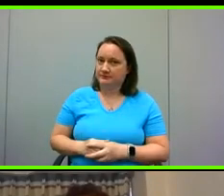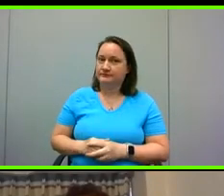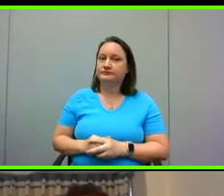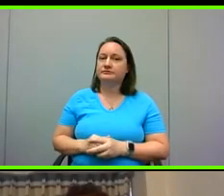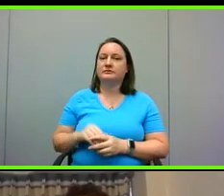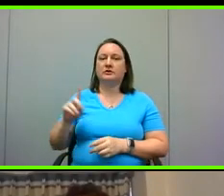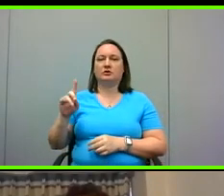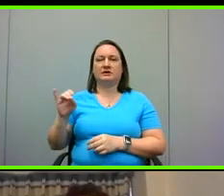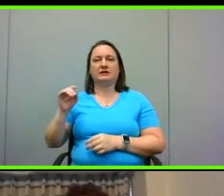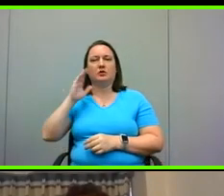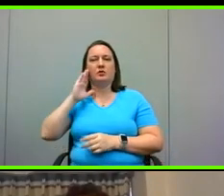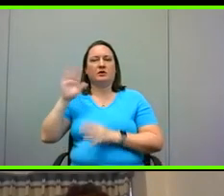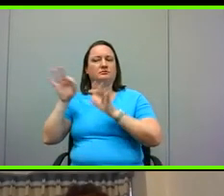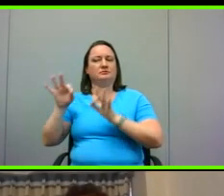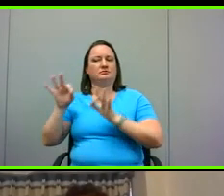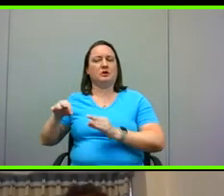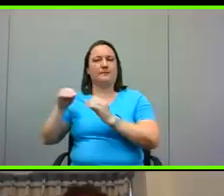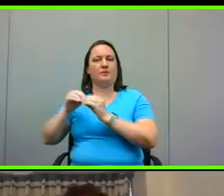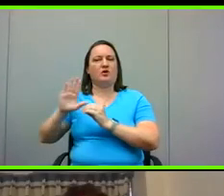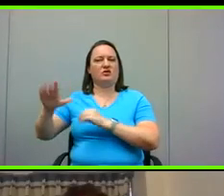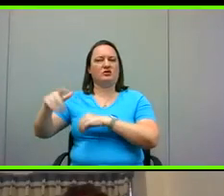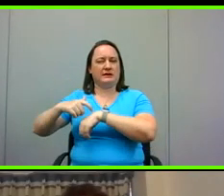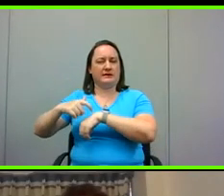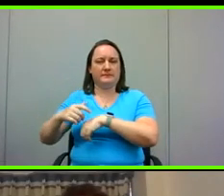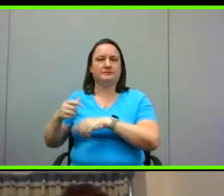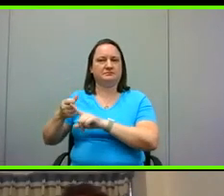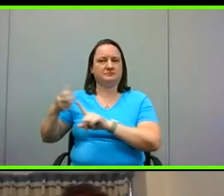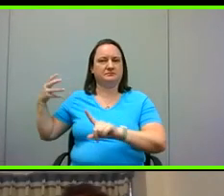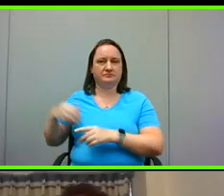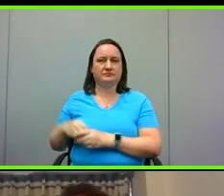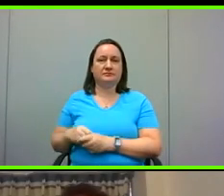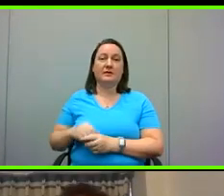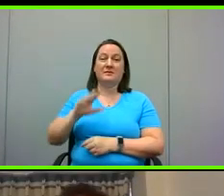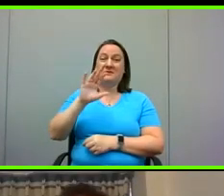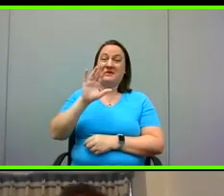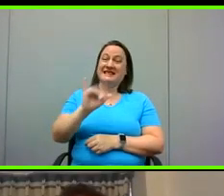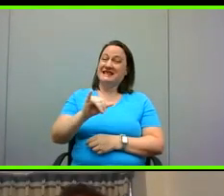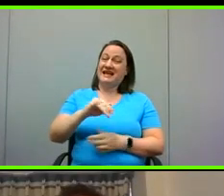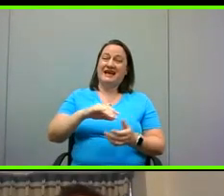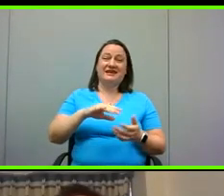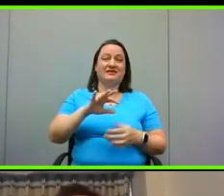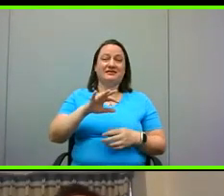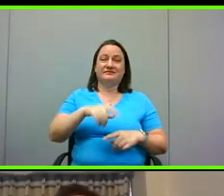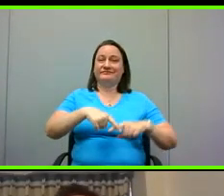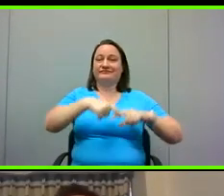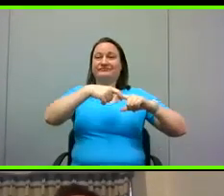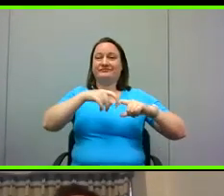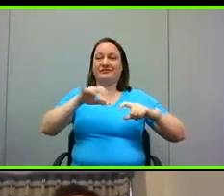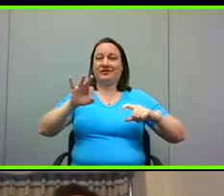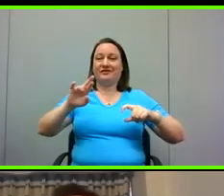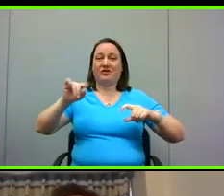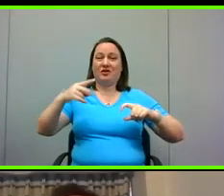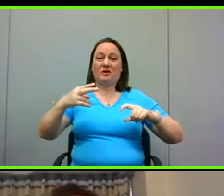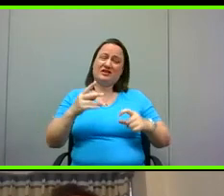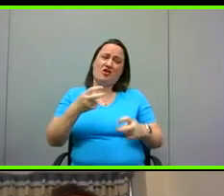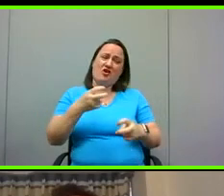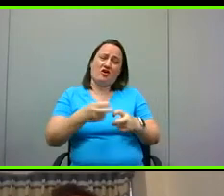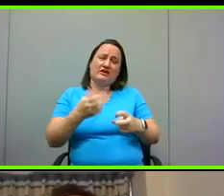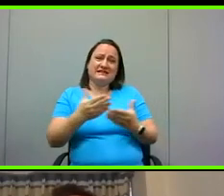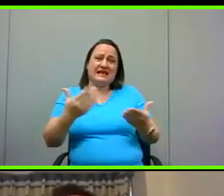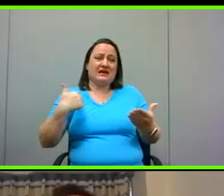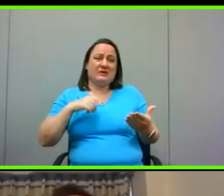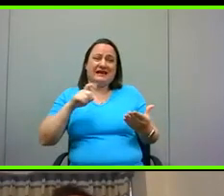bit more in her piece. That was probably the hardest thing any of us have ever had to do in our leadership, is furlough all of